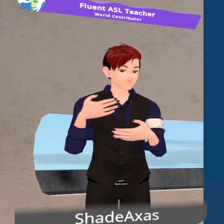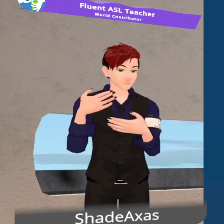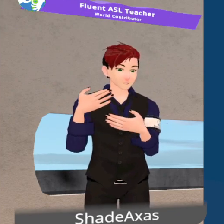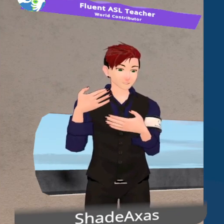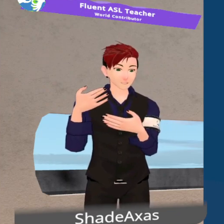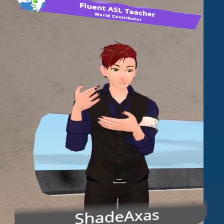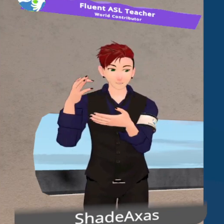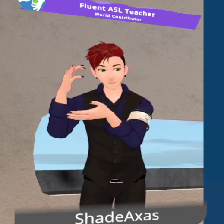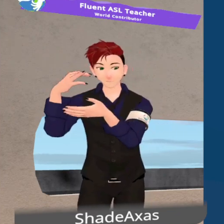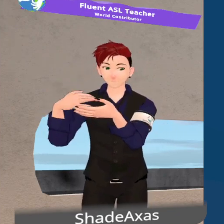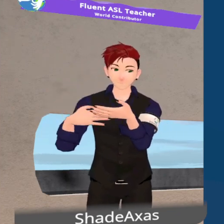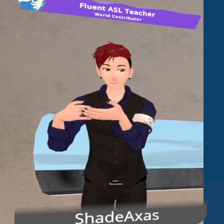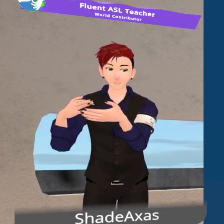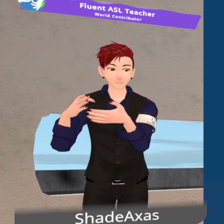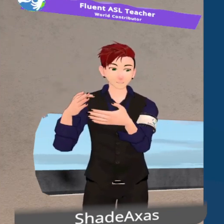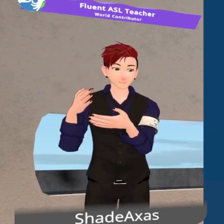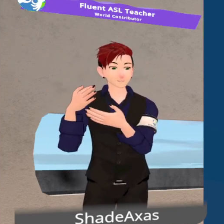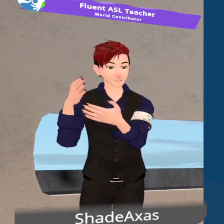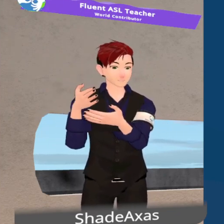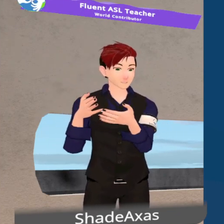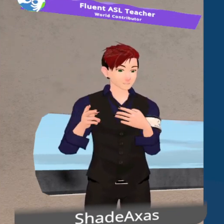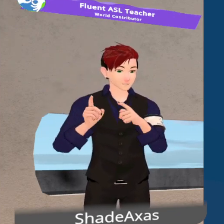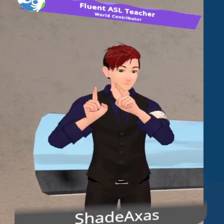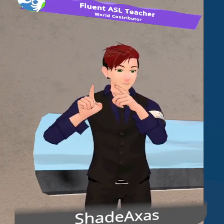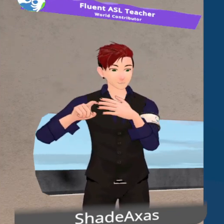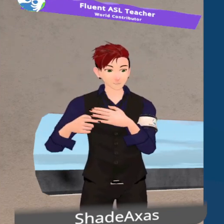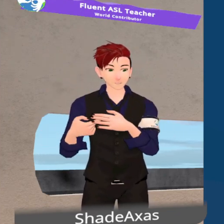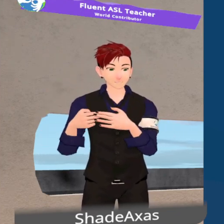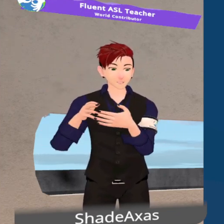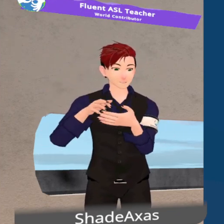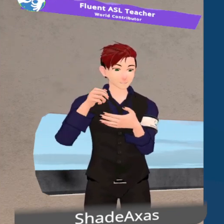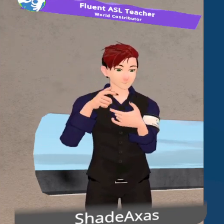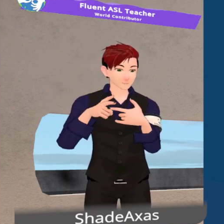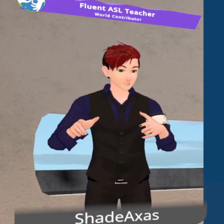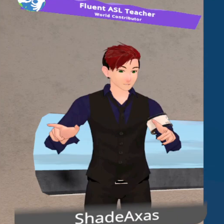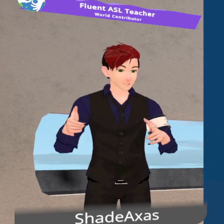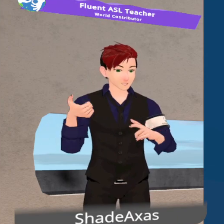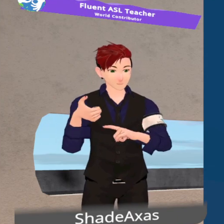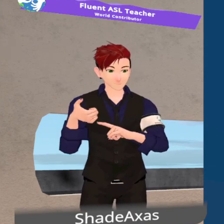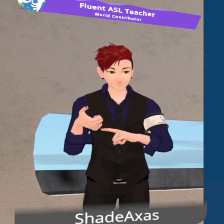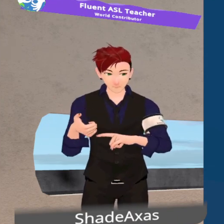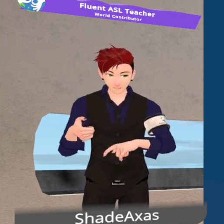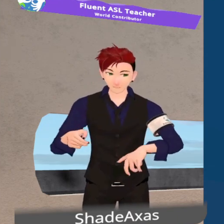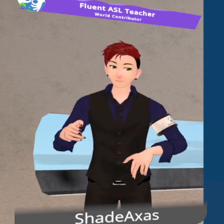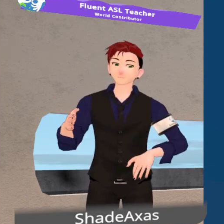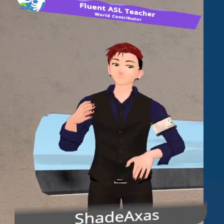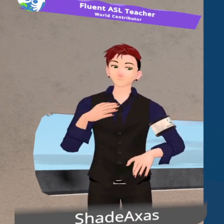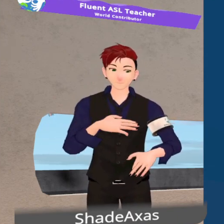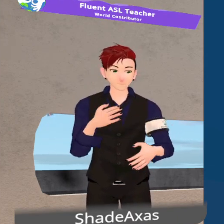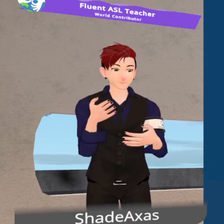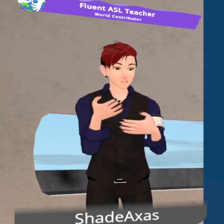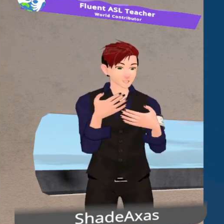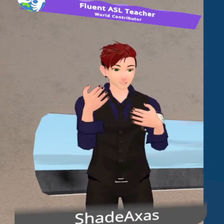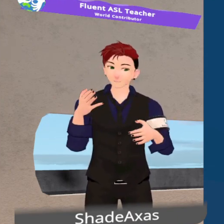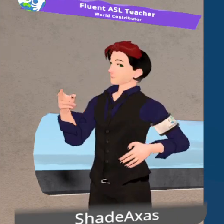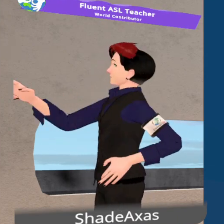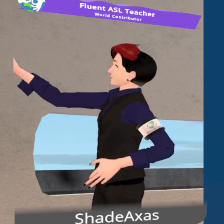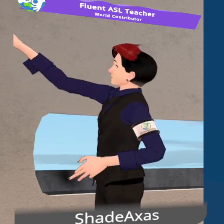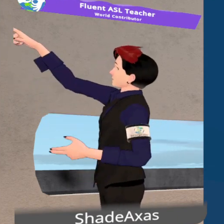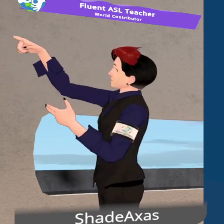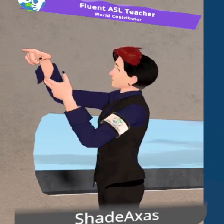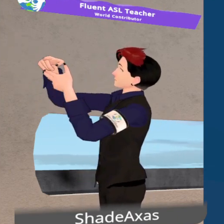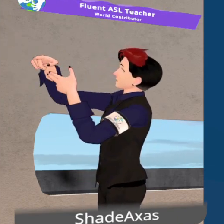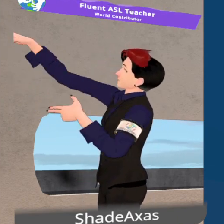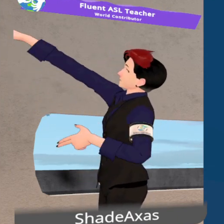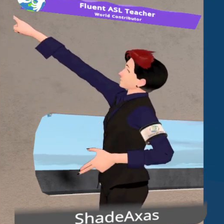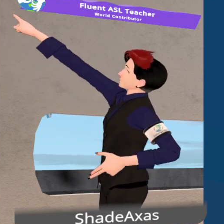that we have put on our list of suggested places for you to start learning sign on your own. My